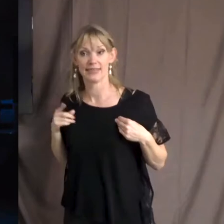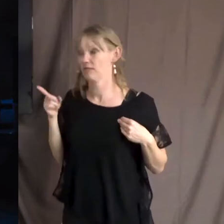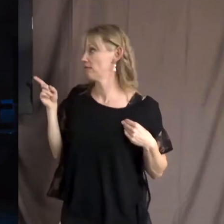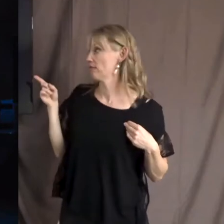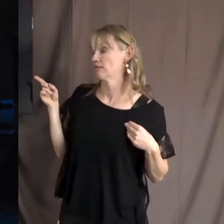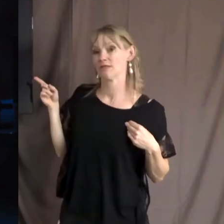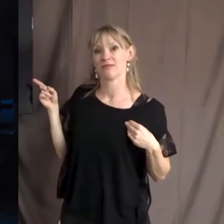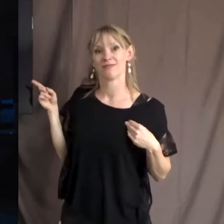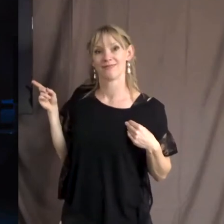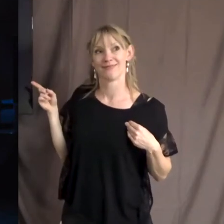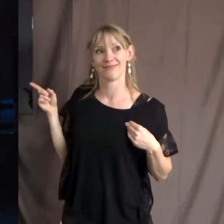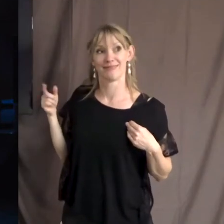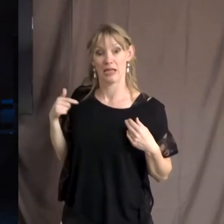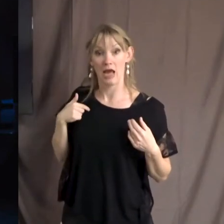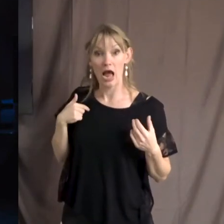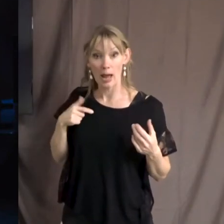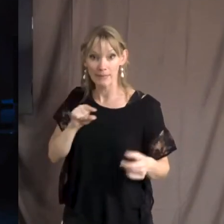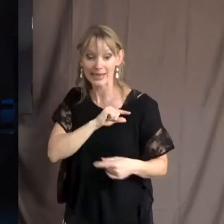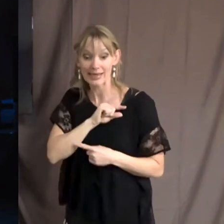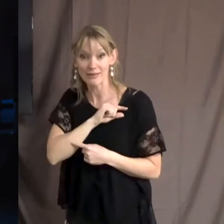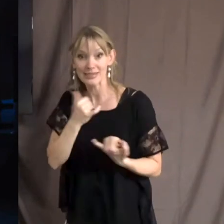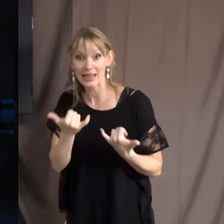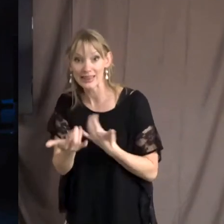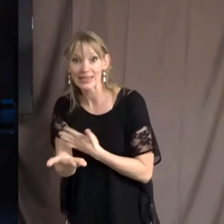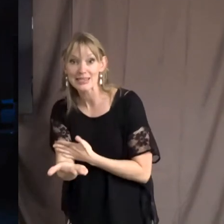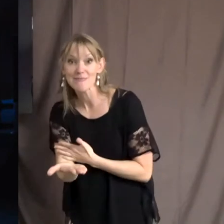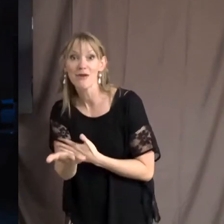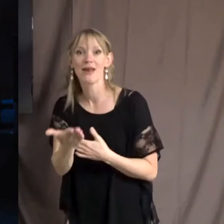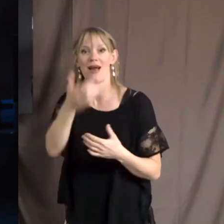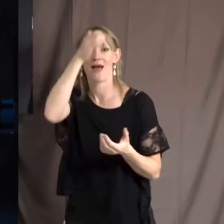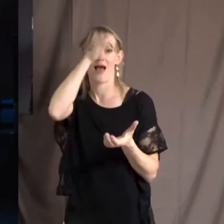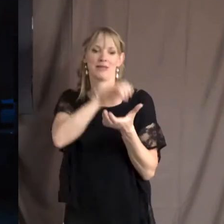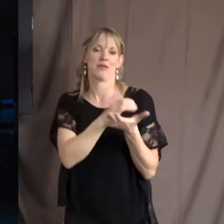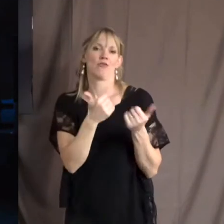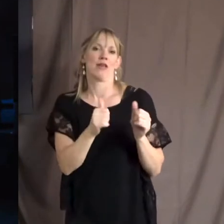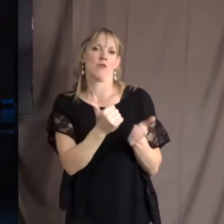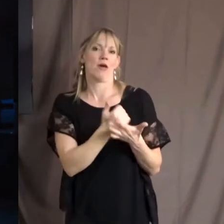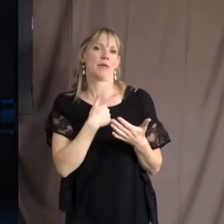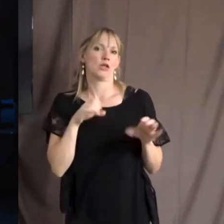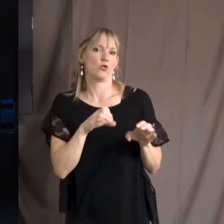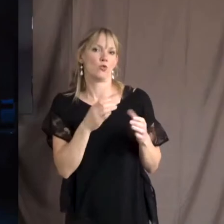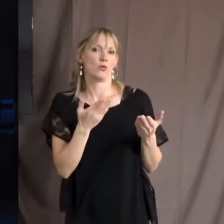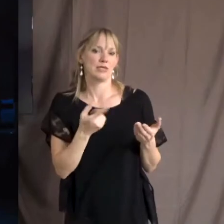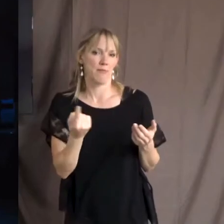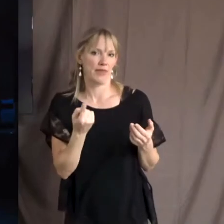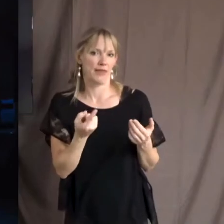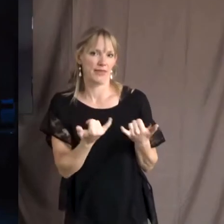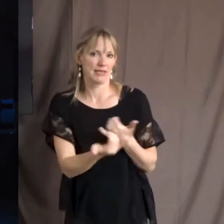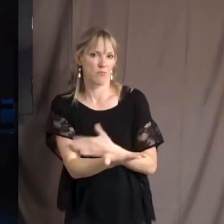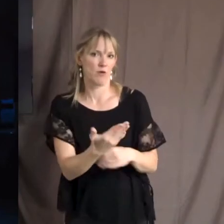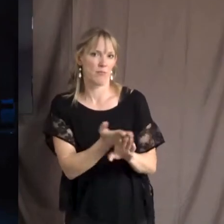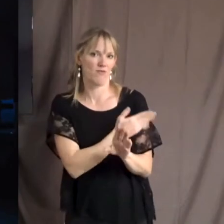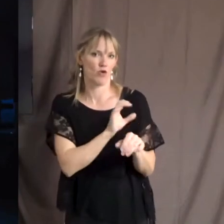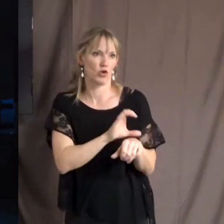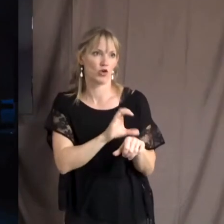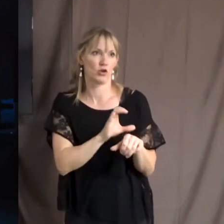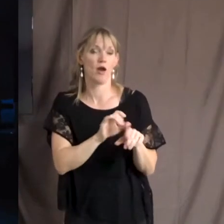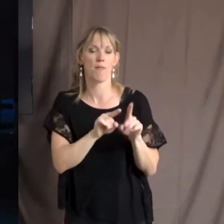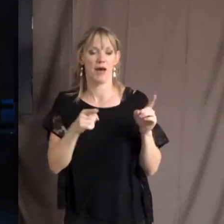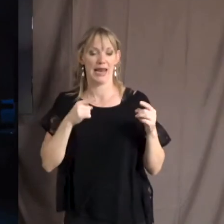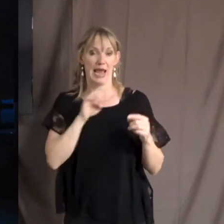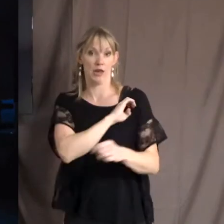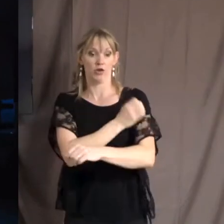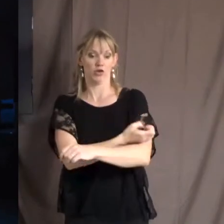was actually guilty of doing it this morning. My husband tried to help me do something before church, and I put my hand up, and, not literally, but